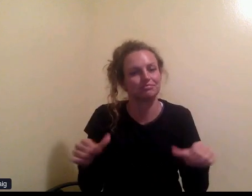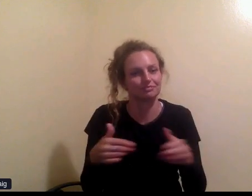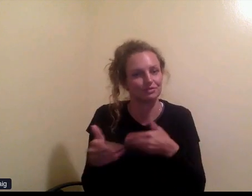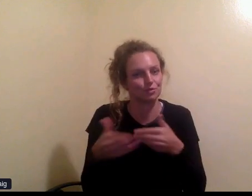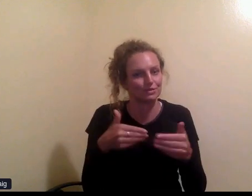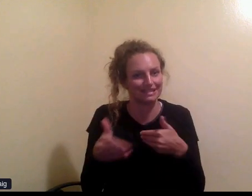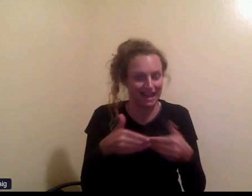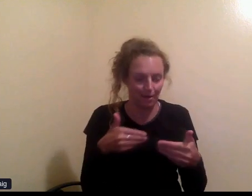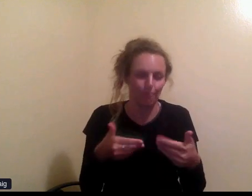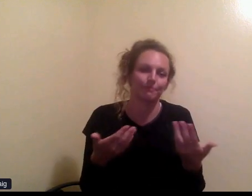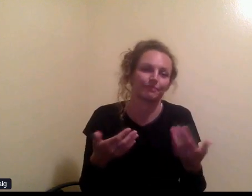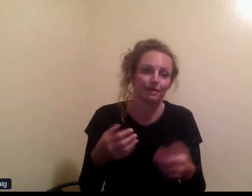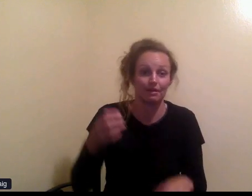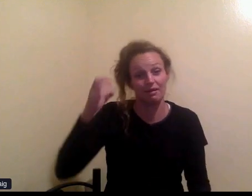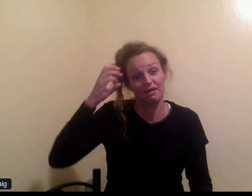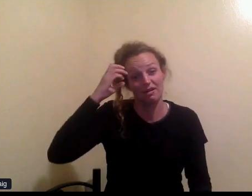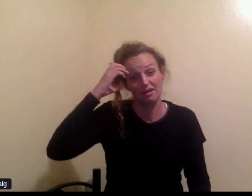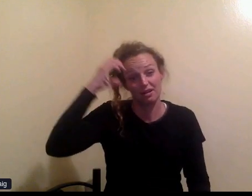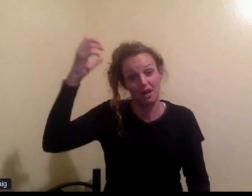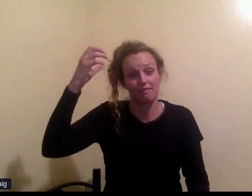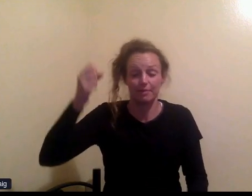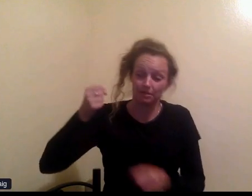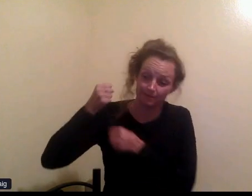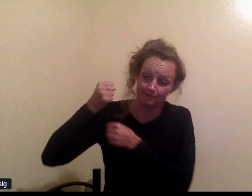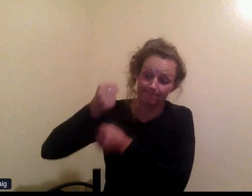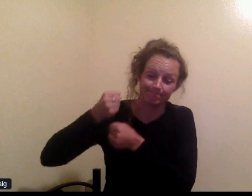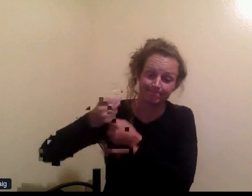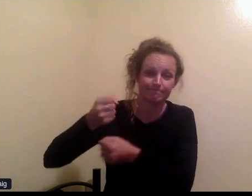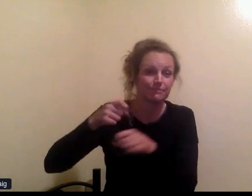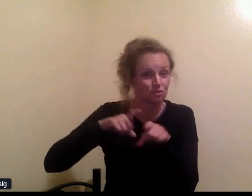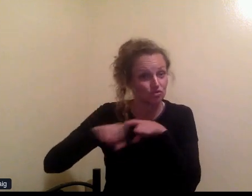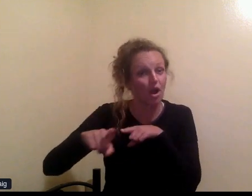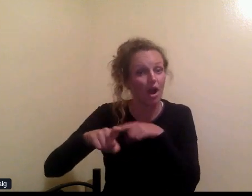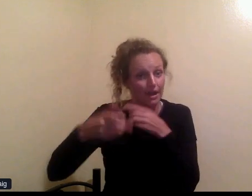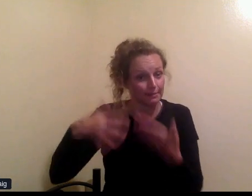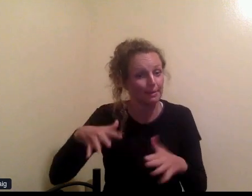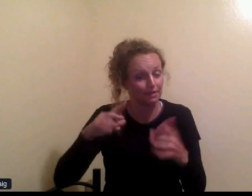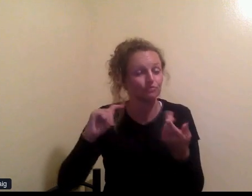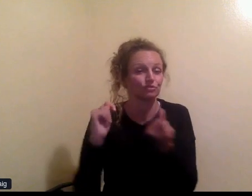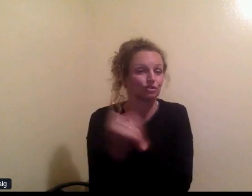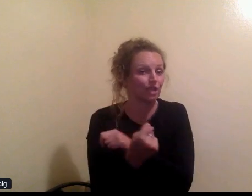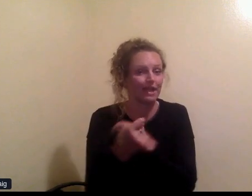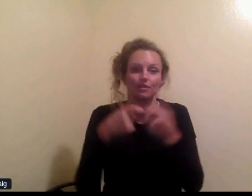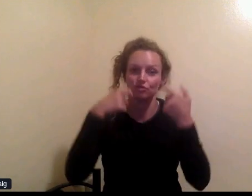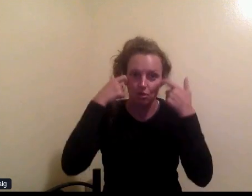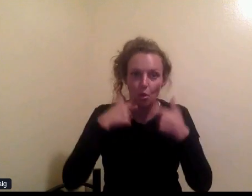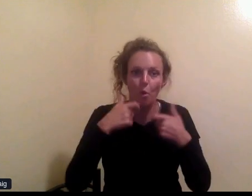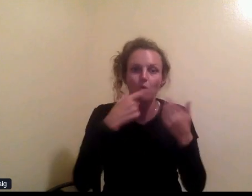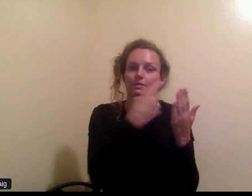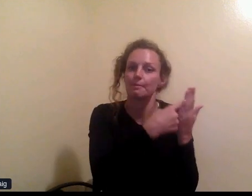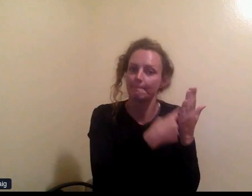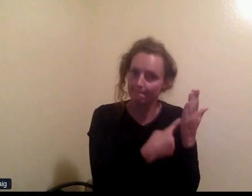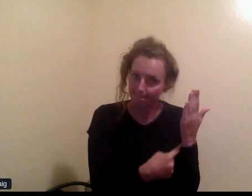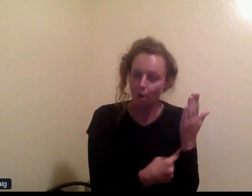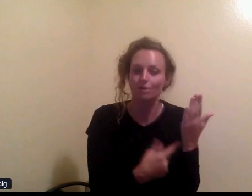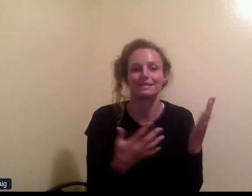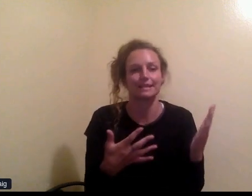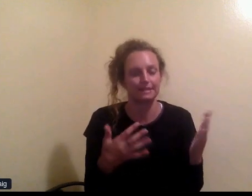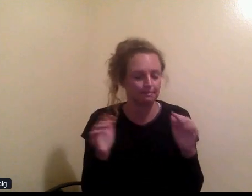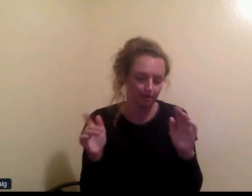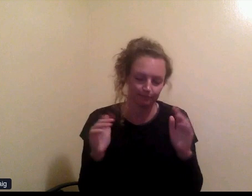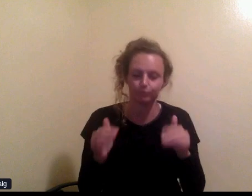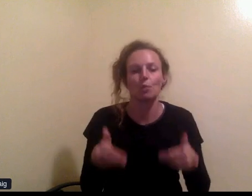their family sailing Royal Caribbean. And that's a really clear, bona fide business case that I can point to, say